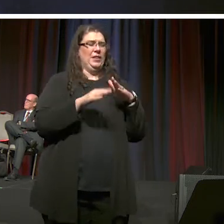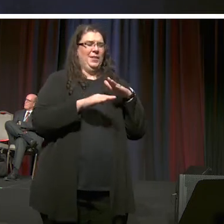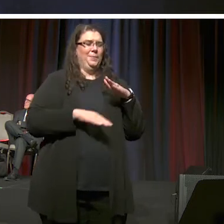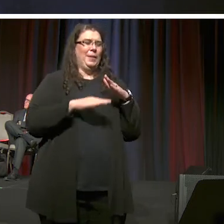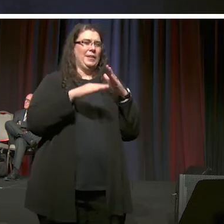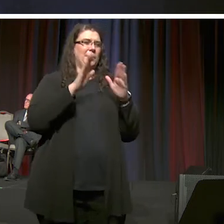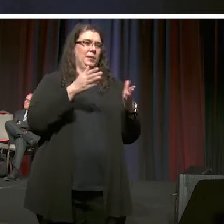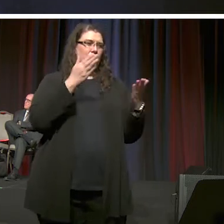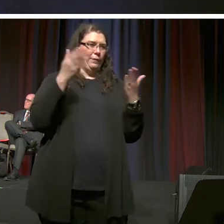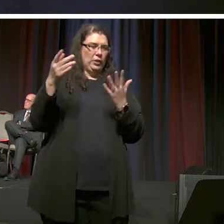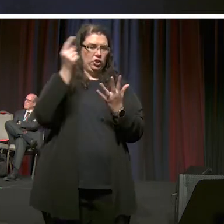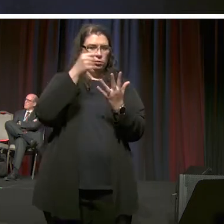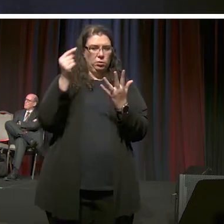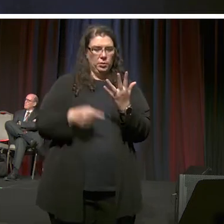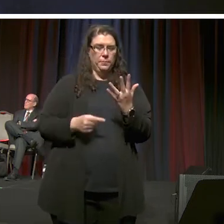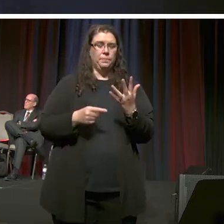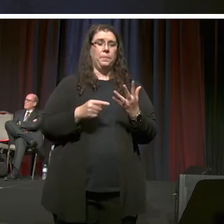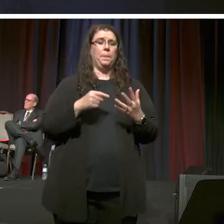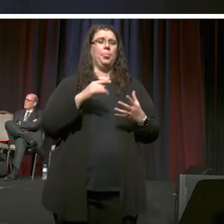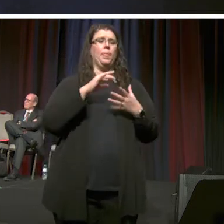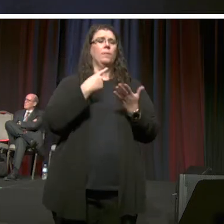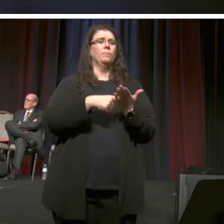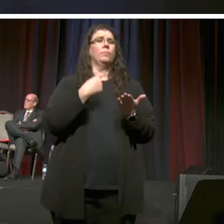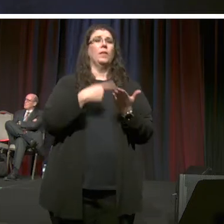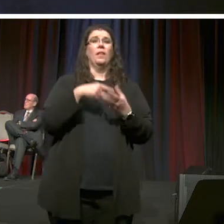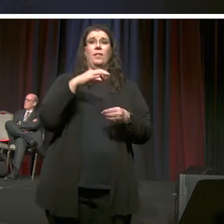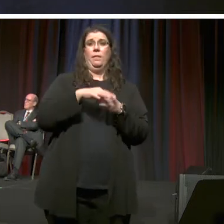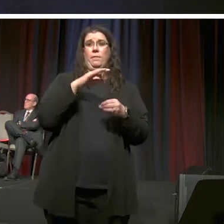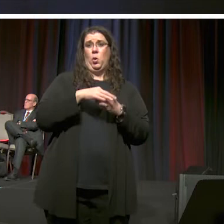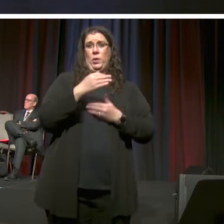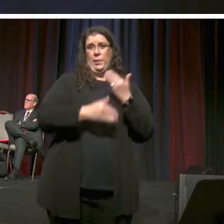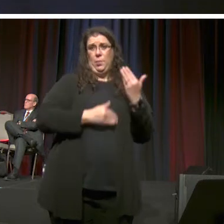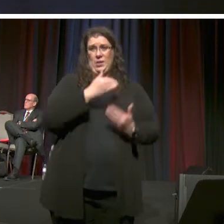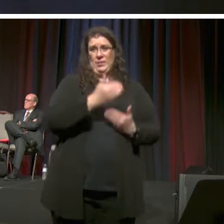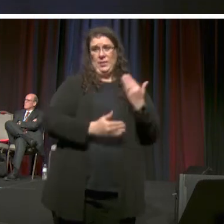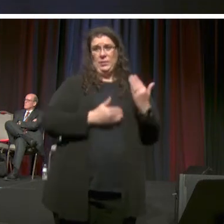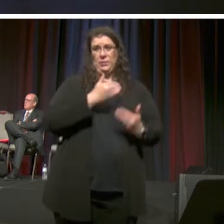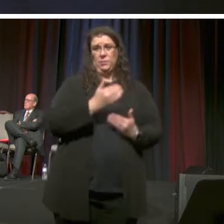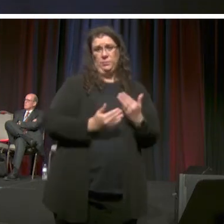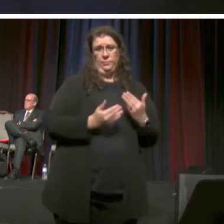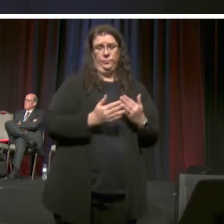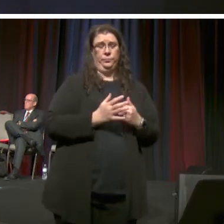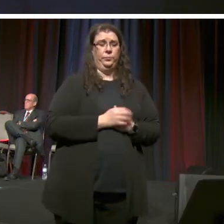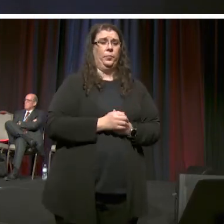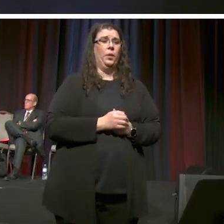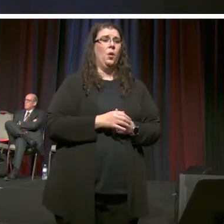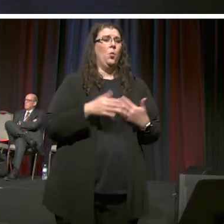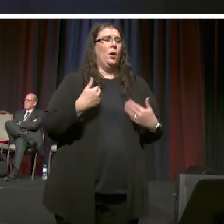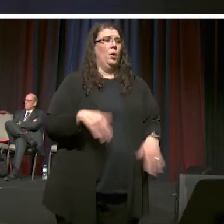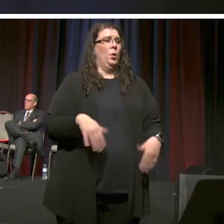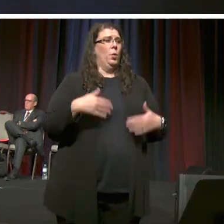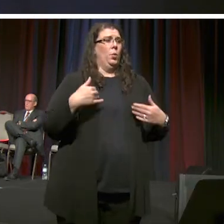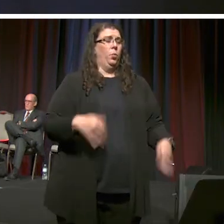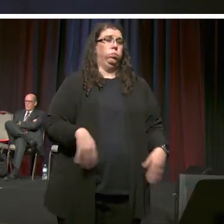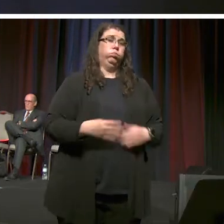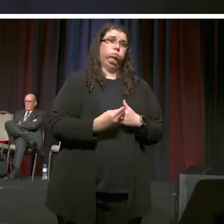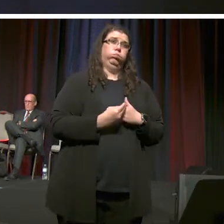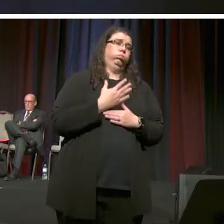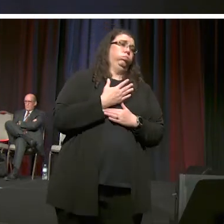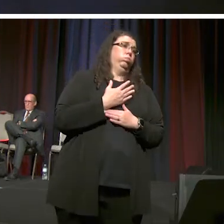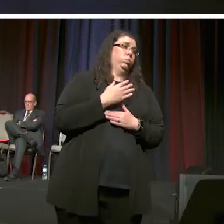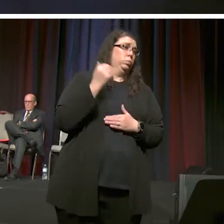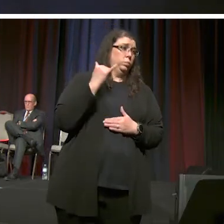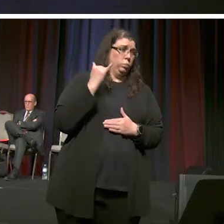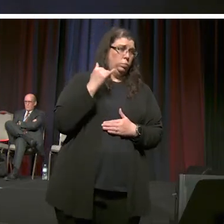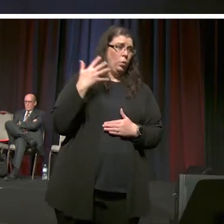provisions cover the voting process. And what deeply influenced us was a